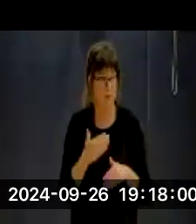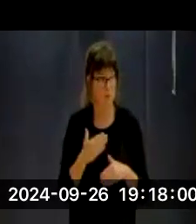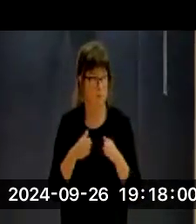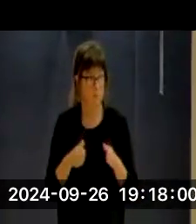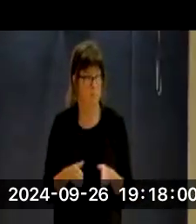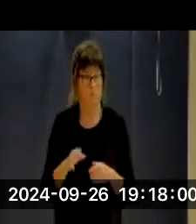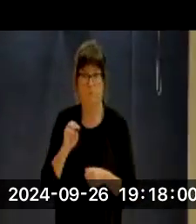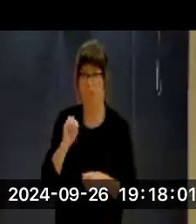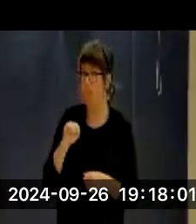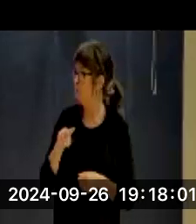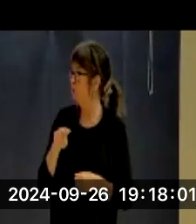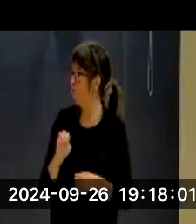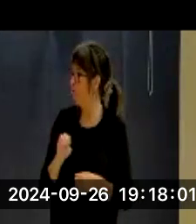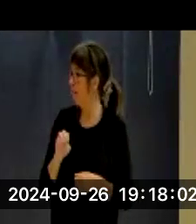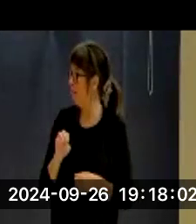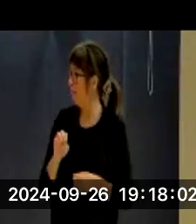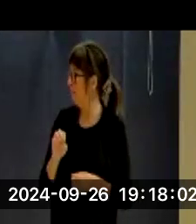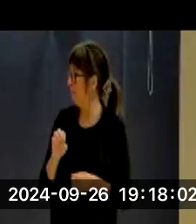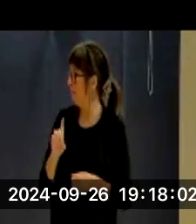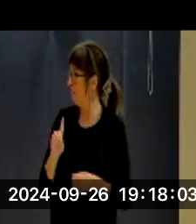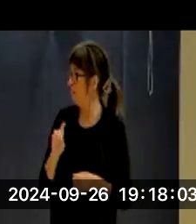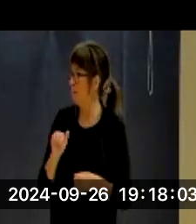Michelle Del Rosario.